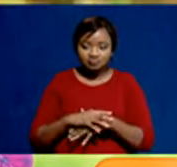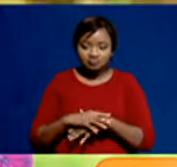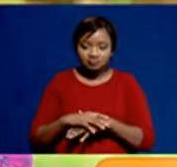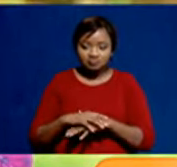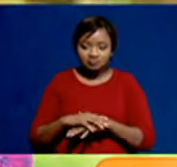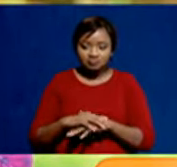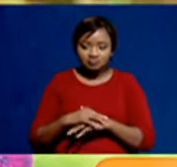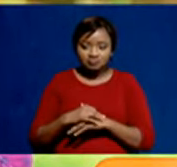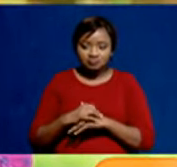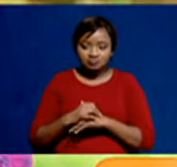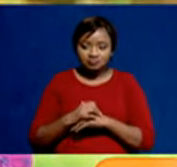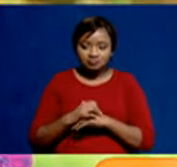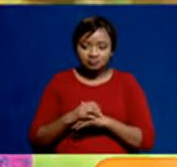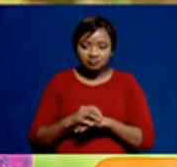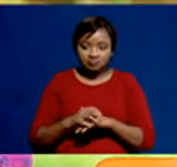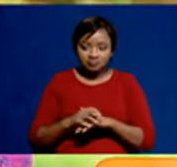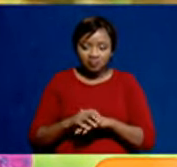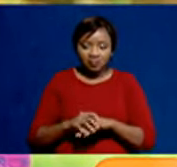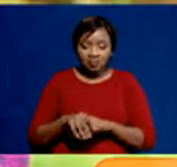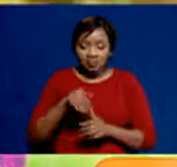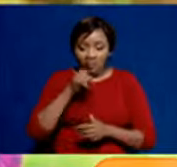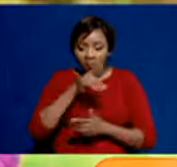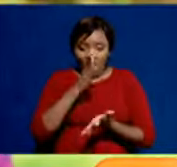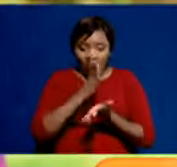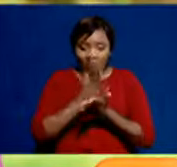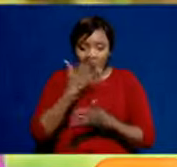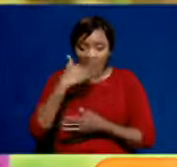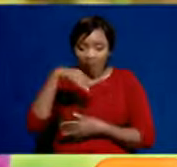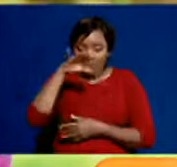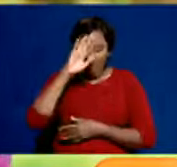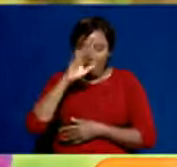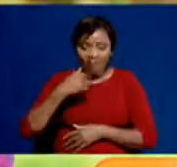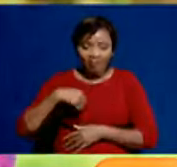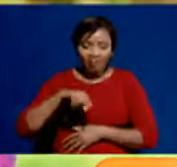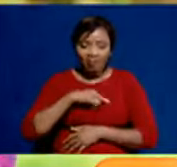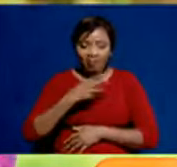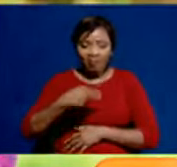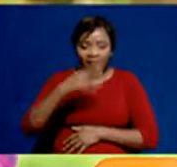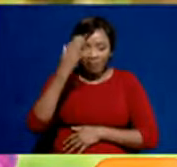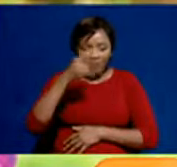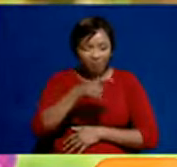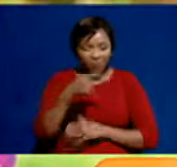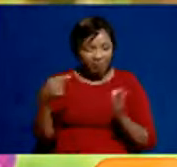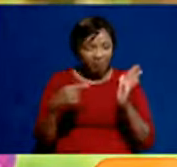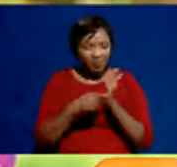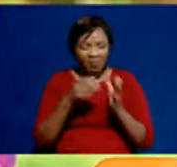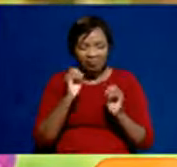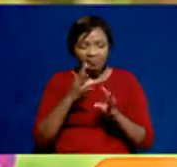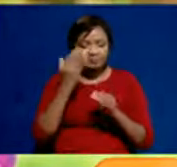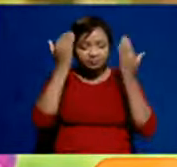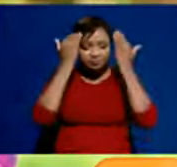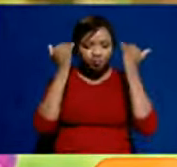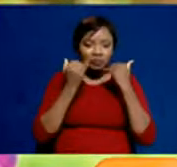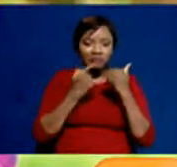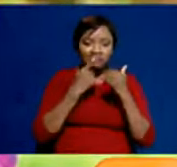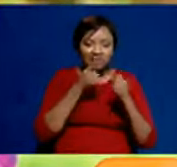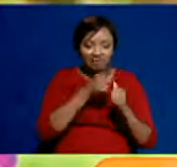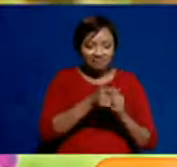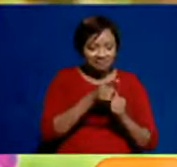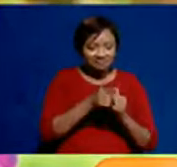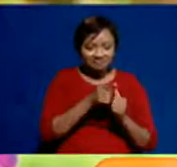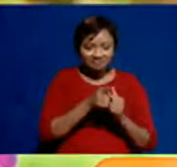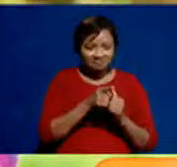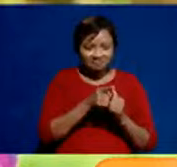shall I say, the disappointment of the year, because it doesn't make sense at all for a court to say something offends